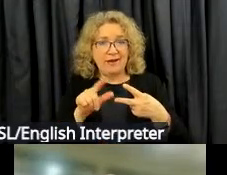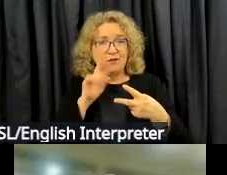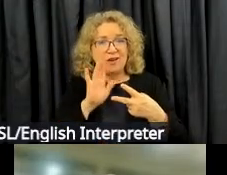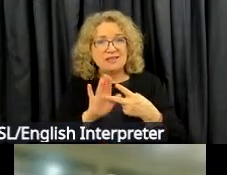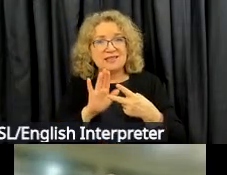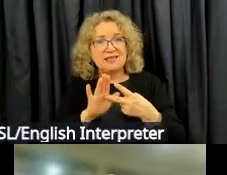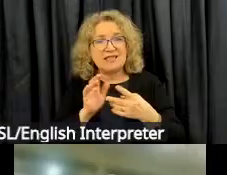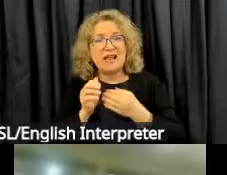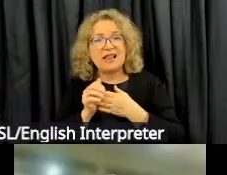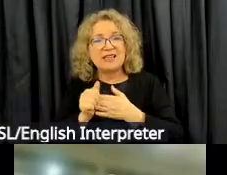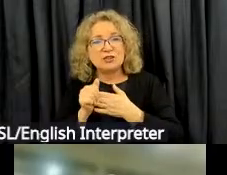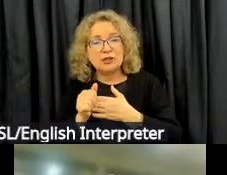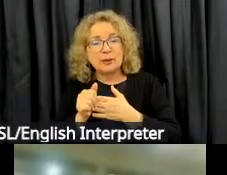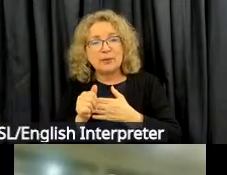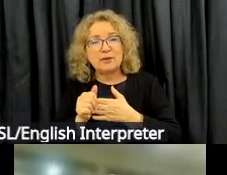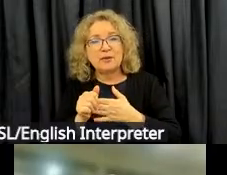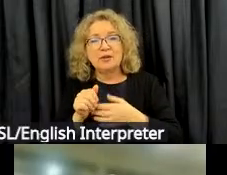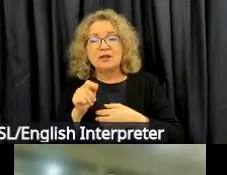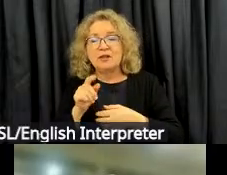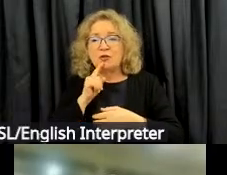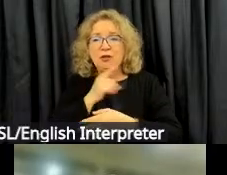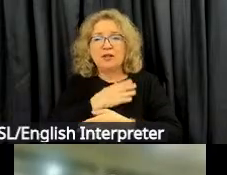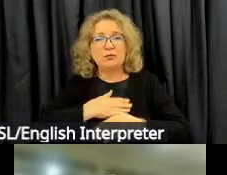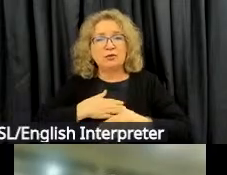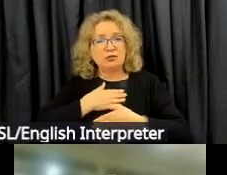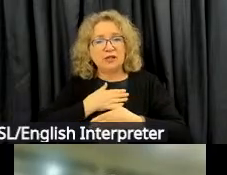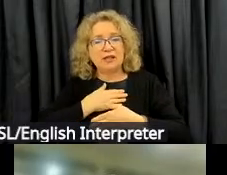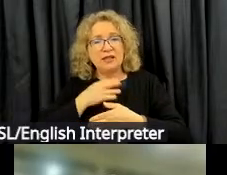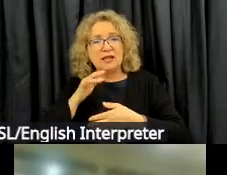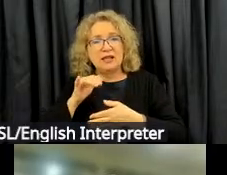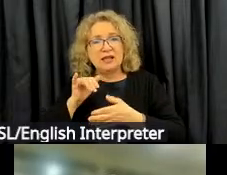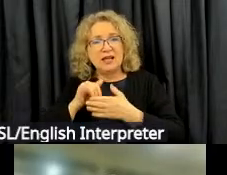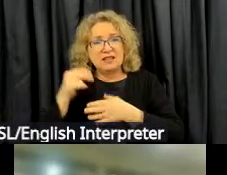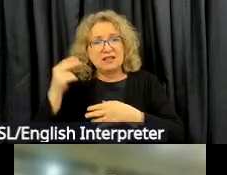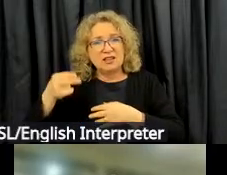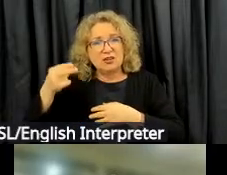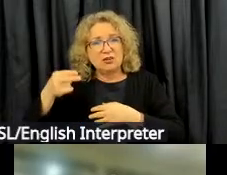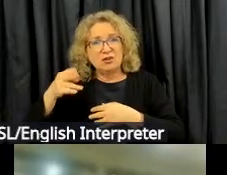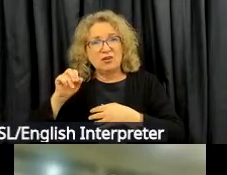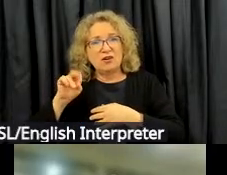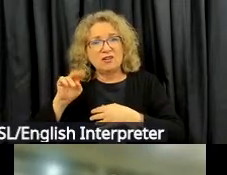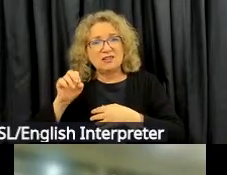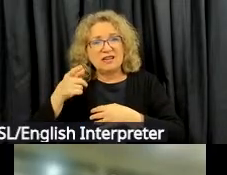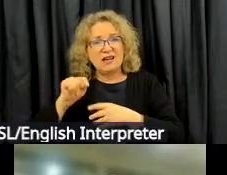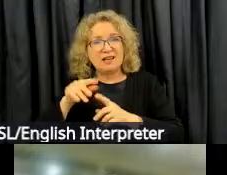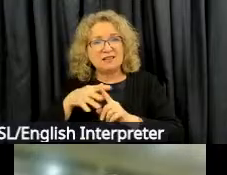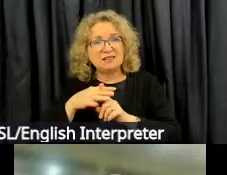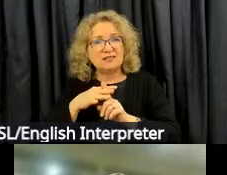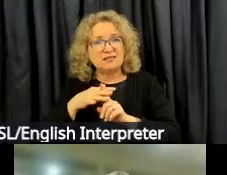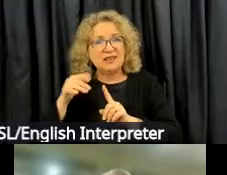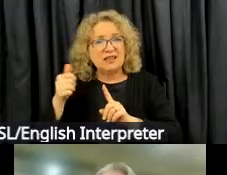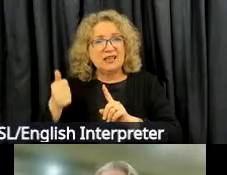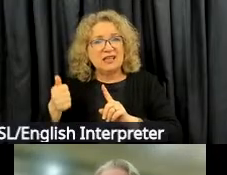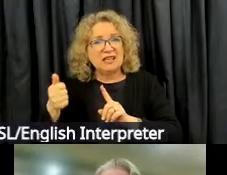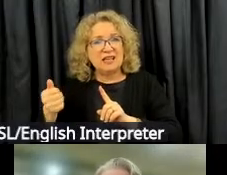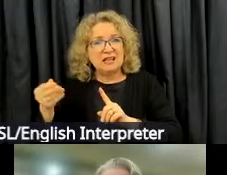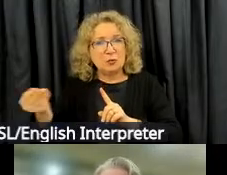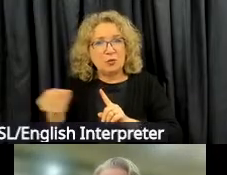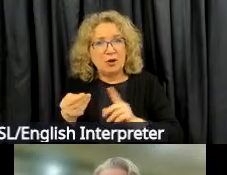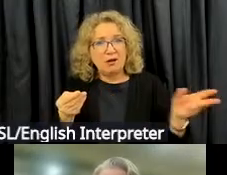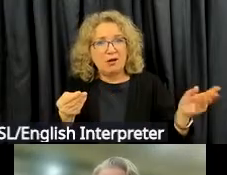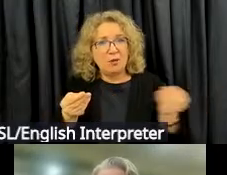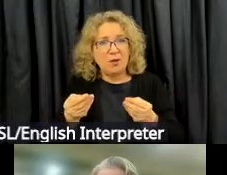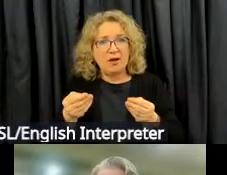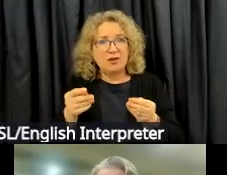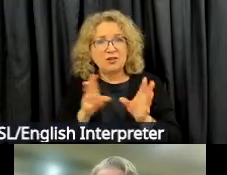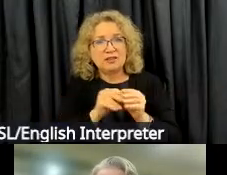And, I've really appreciated the historical context that Greg has brought to each of the sessions,